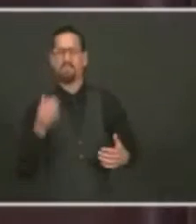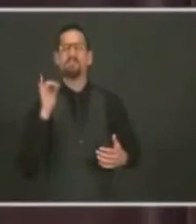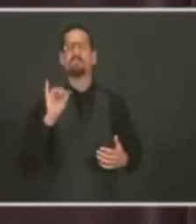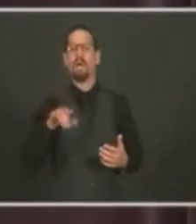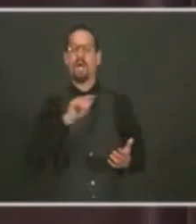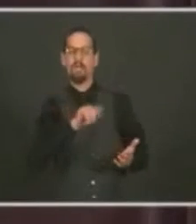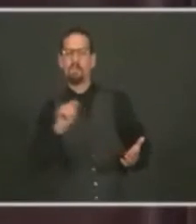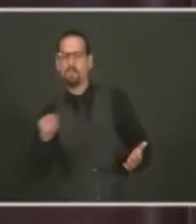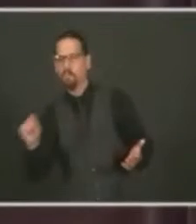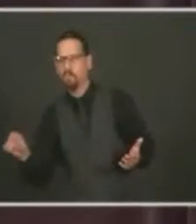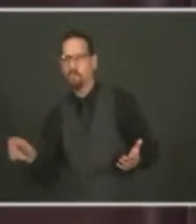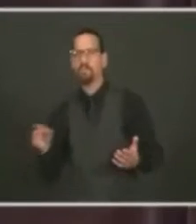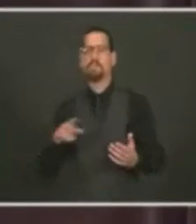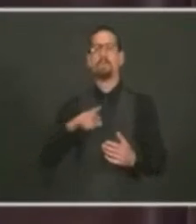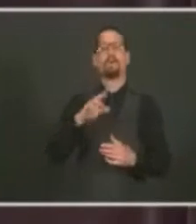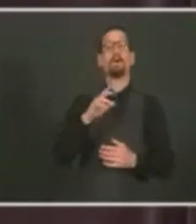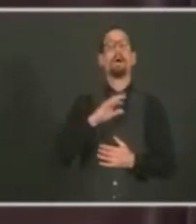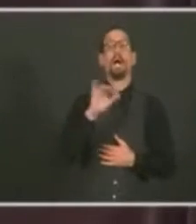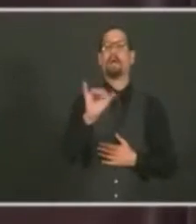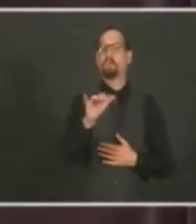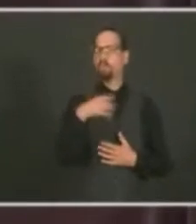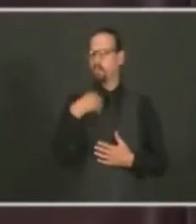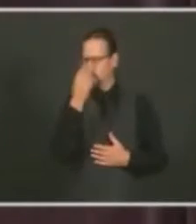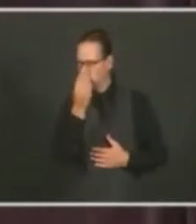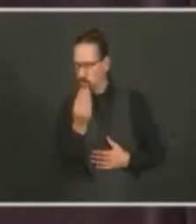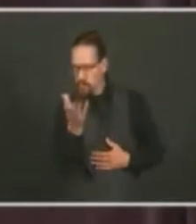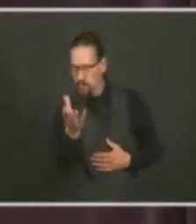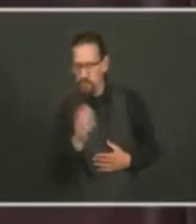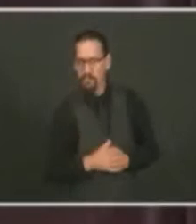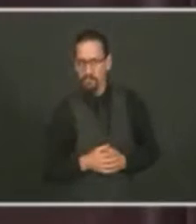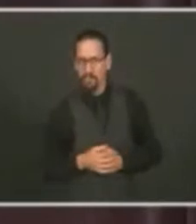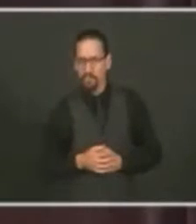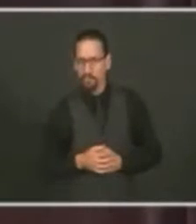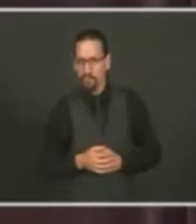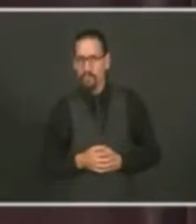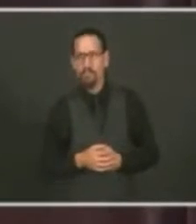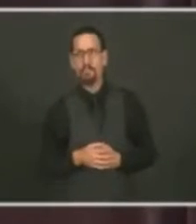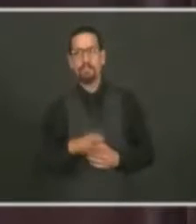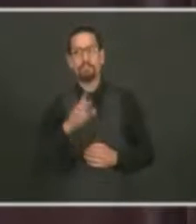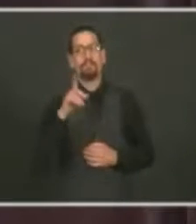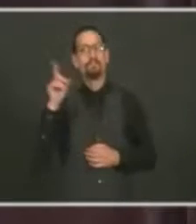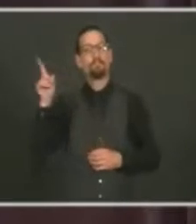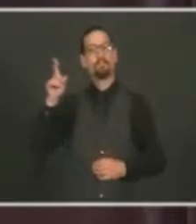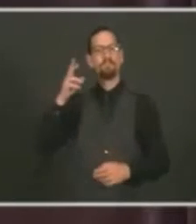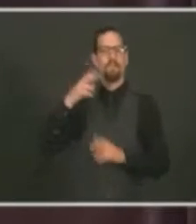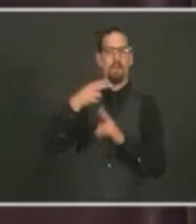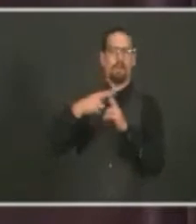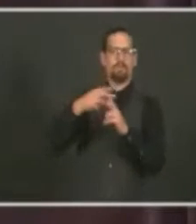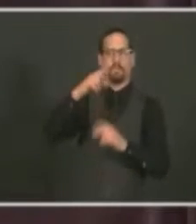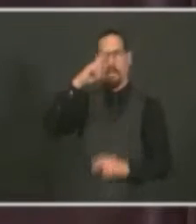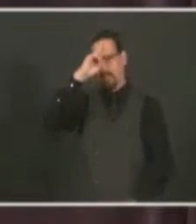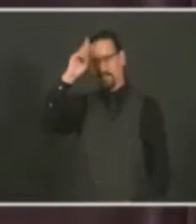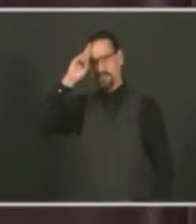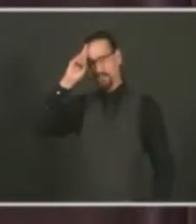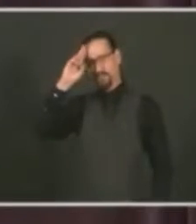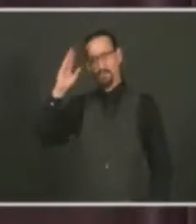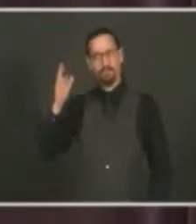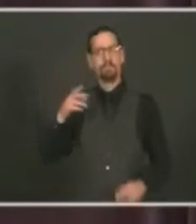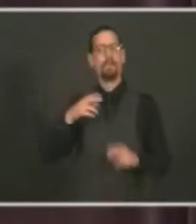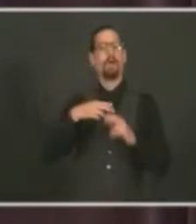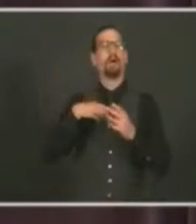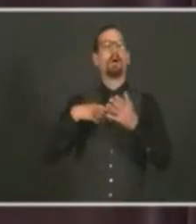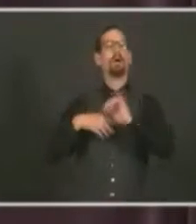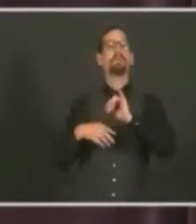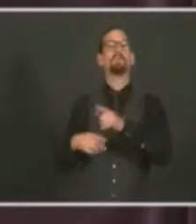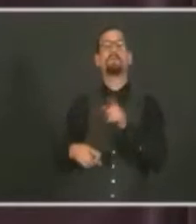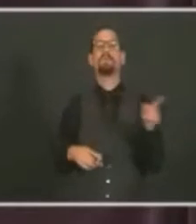other update that I want to provide is on our alternate hospital sites, which people have sometimes called our 3 field